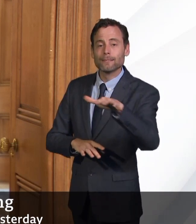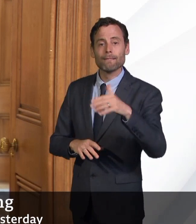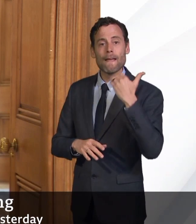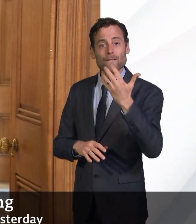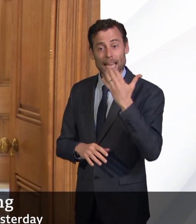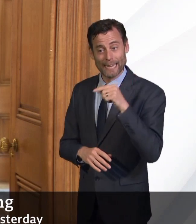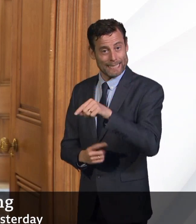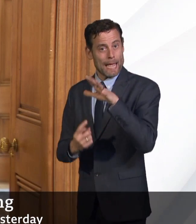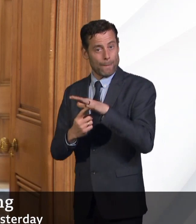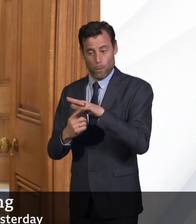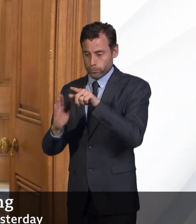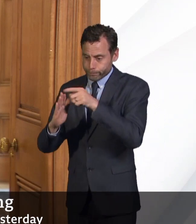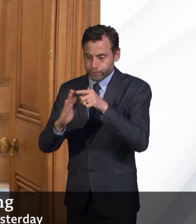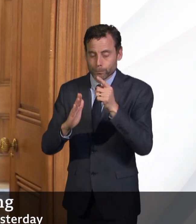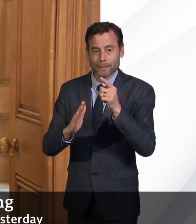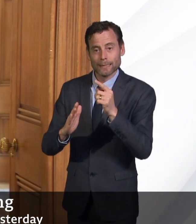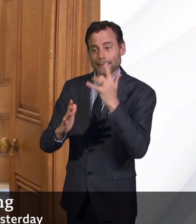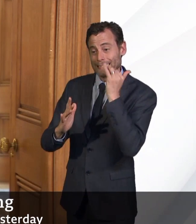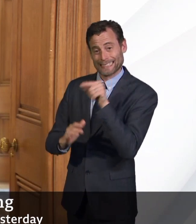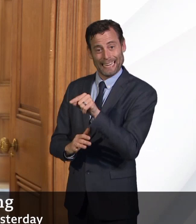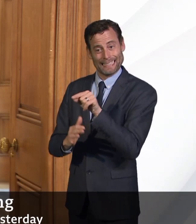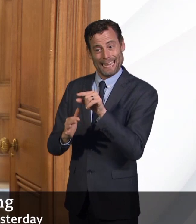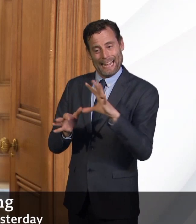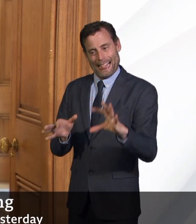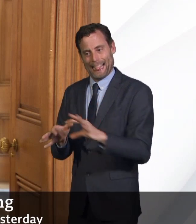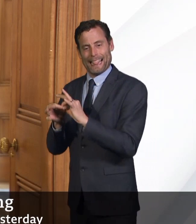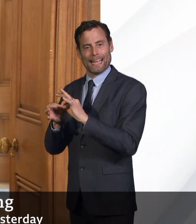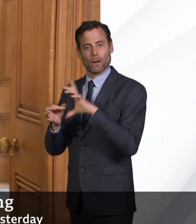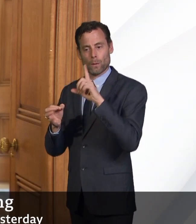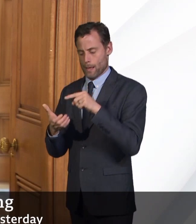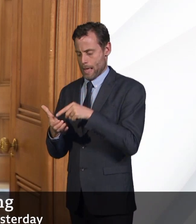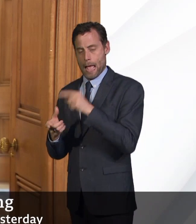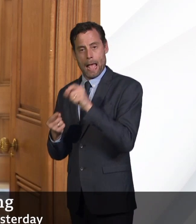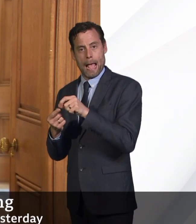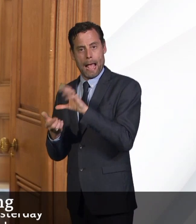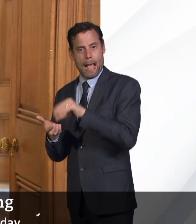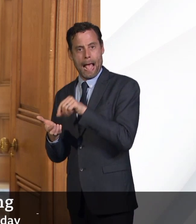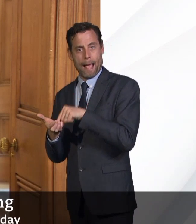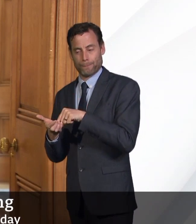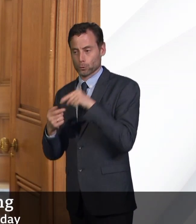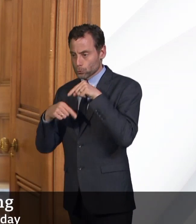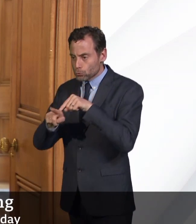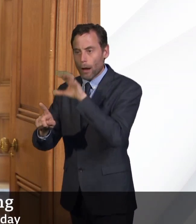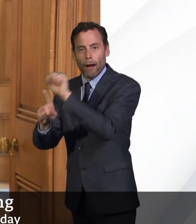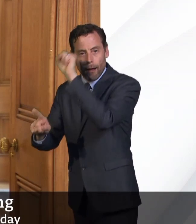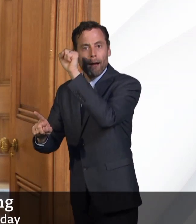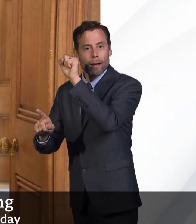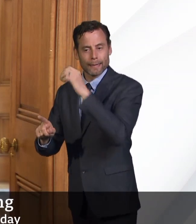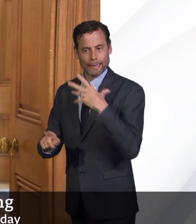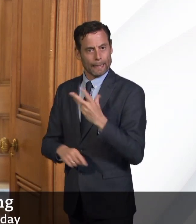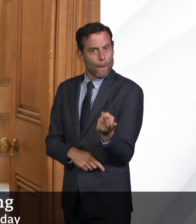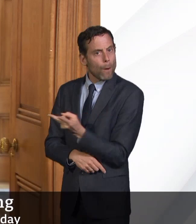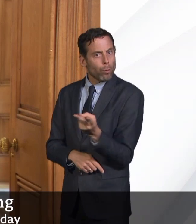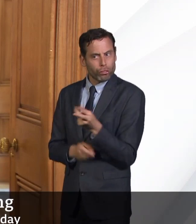track and trace proposals. Testing will be an important element of part of that. The important thing is to have